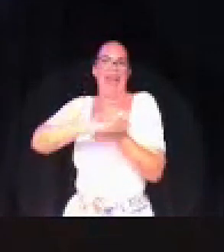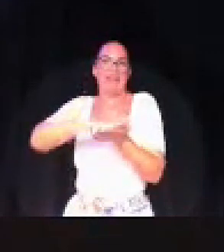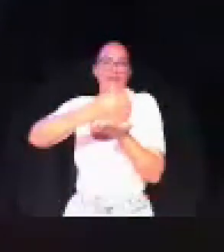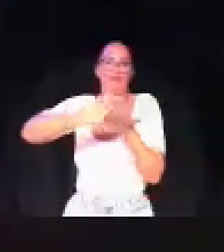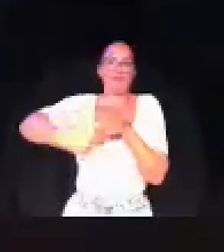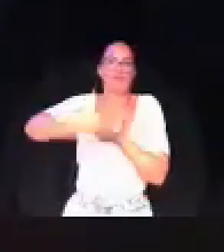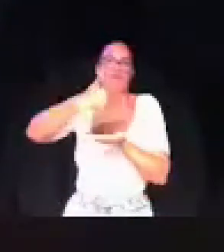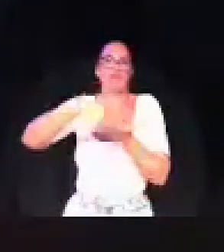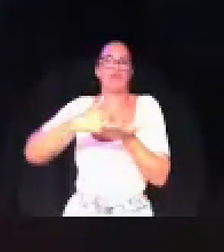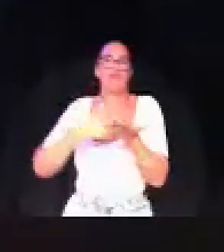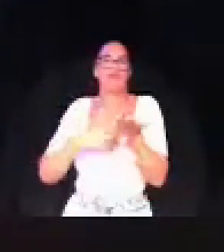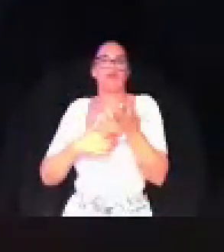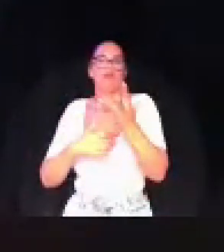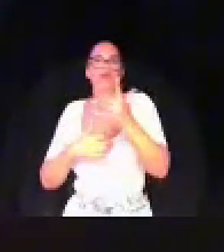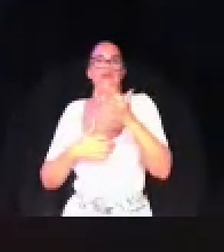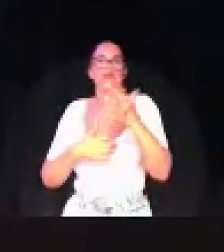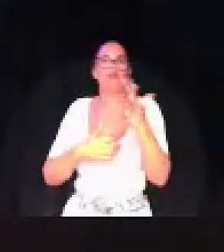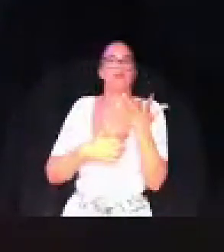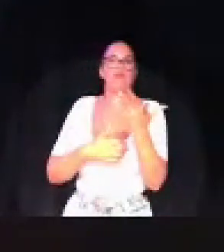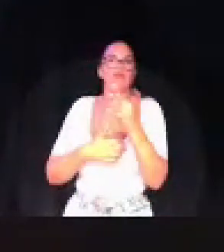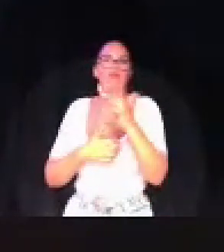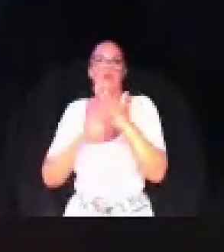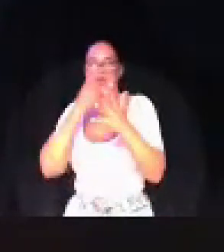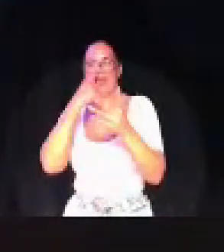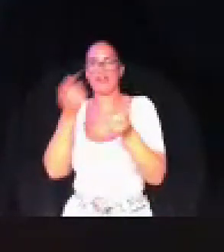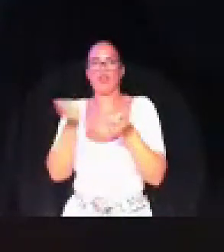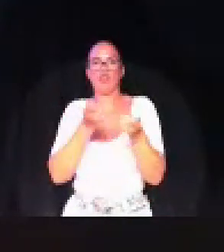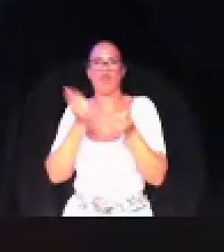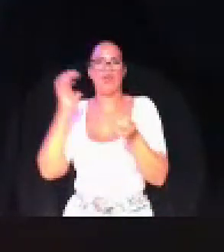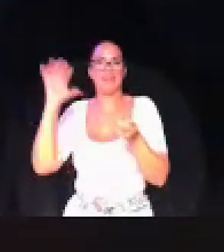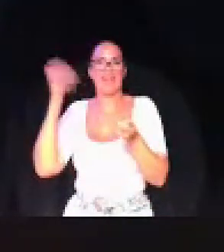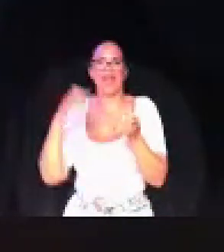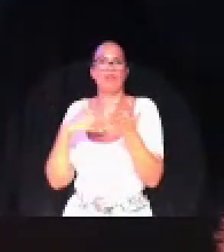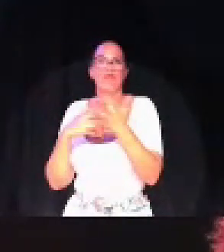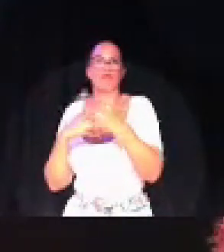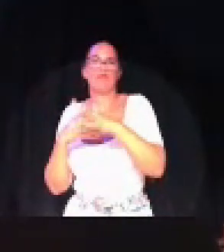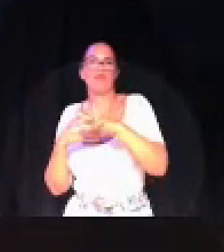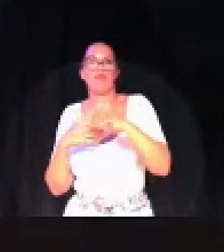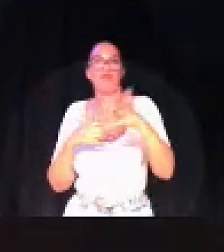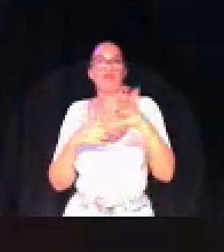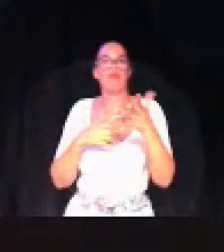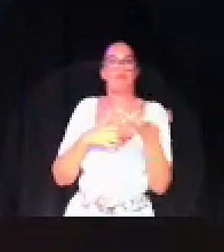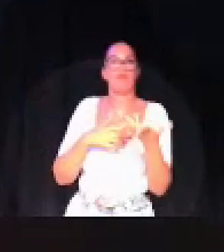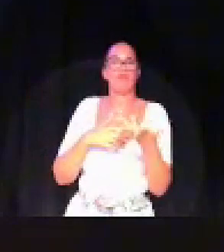control over maybe 10 parameters within one hand. So that could be,